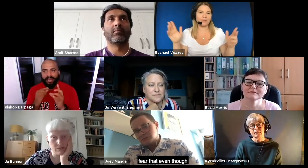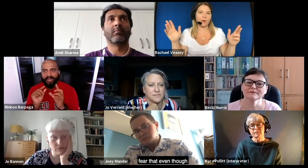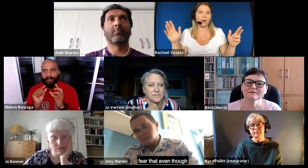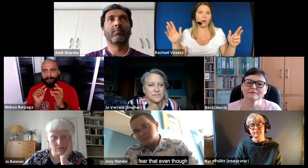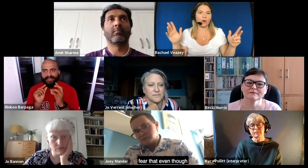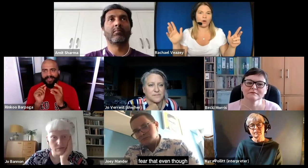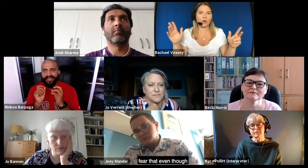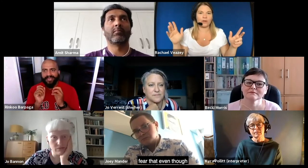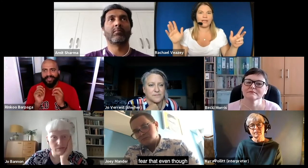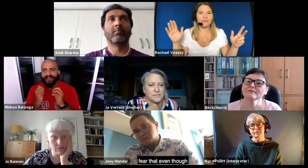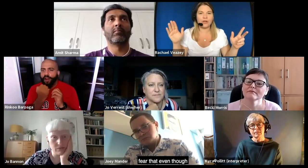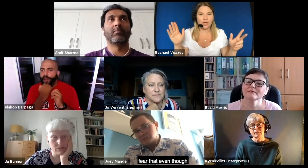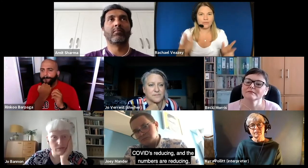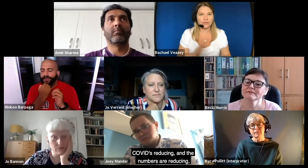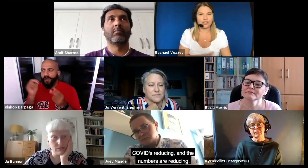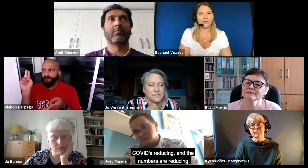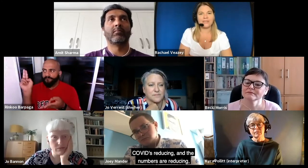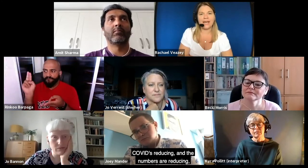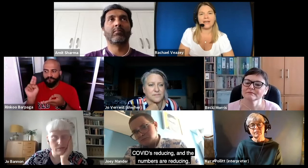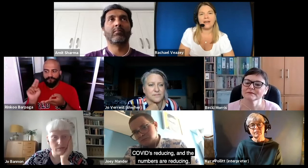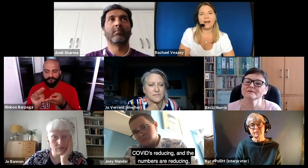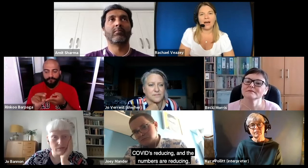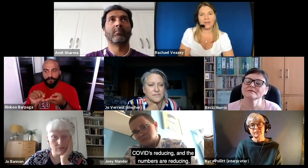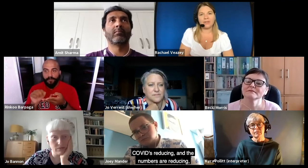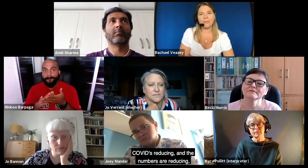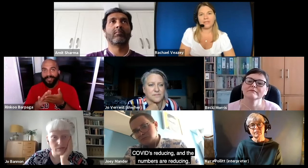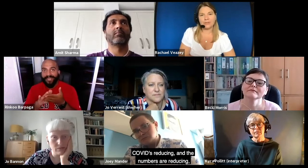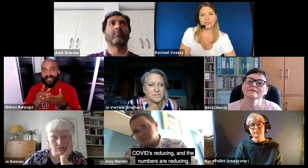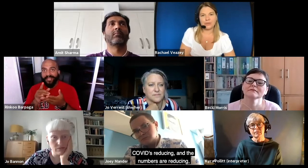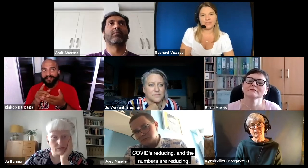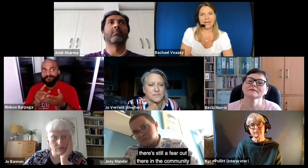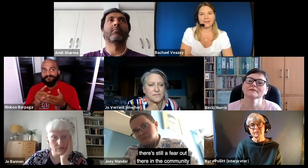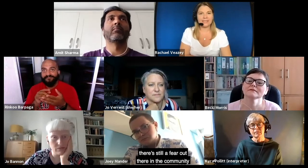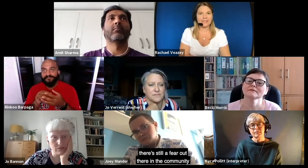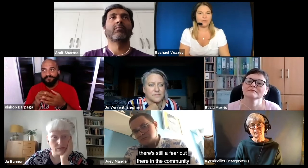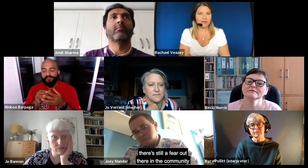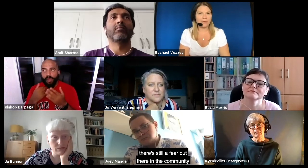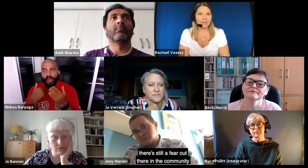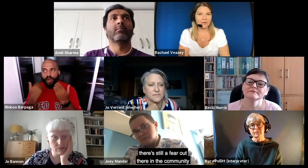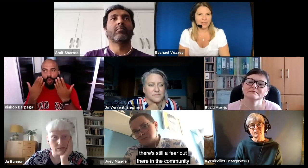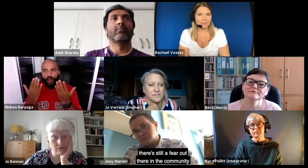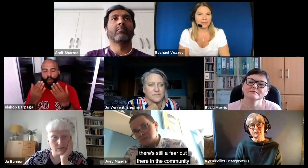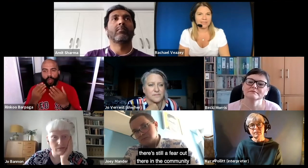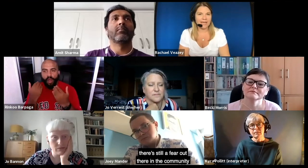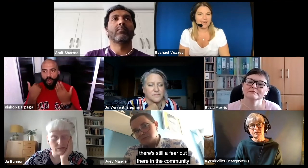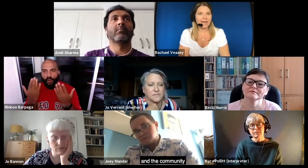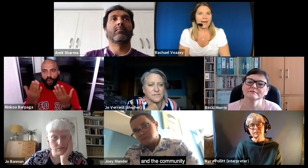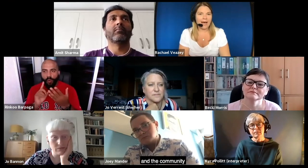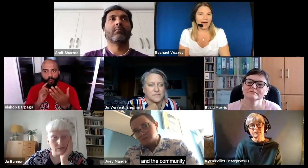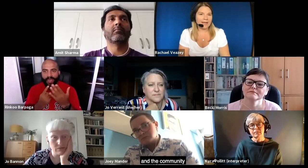that even though COVID's reducing and the numbers are reducing, there's still a fear out there in the